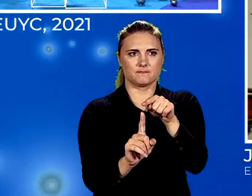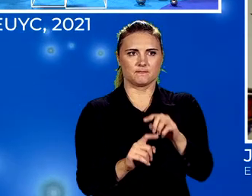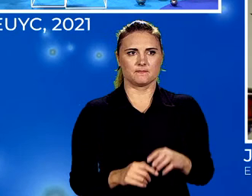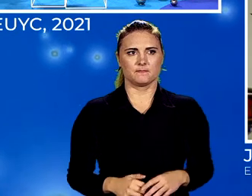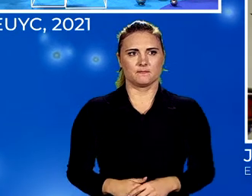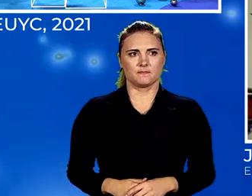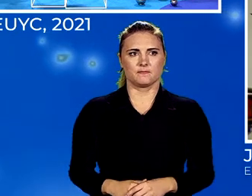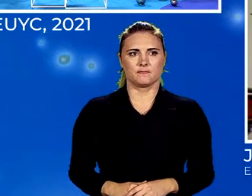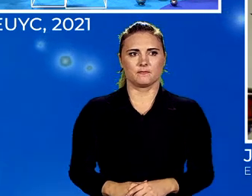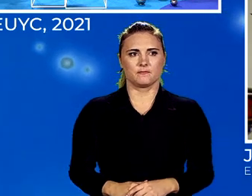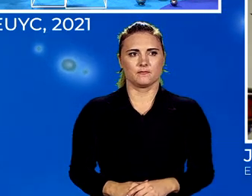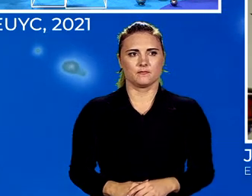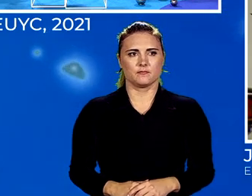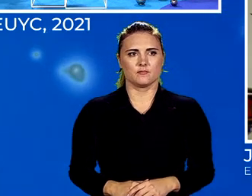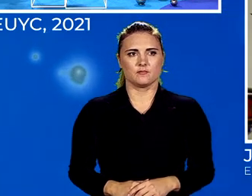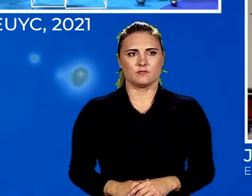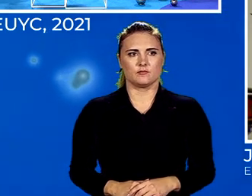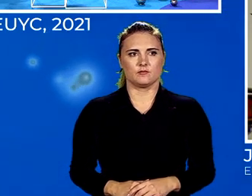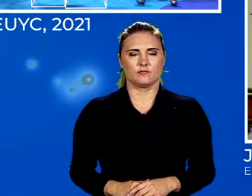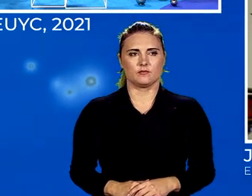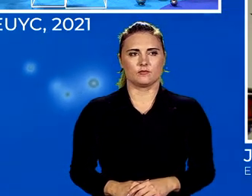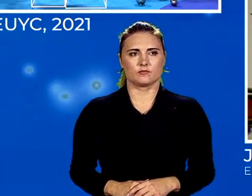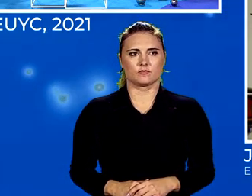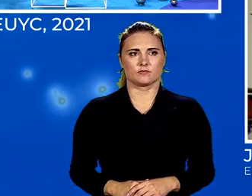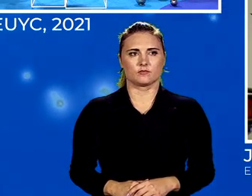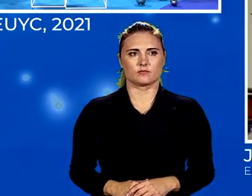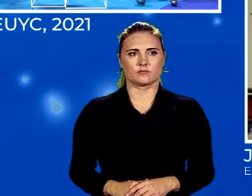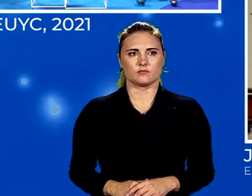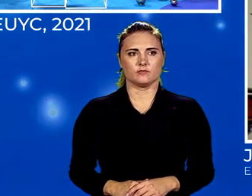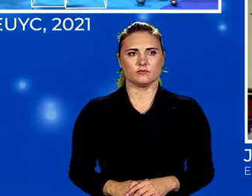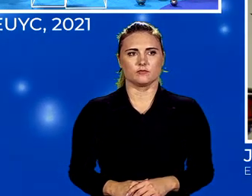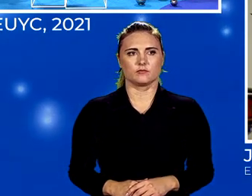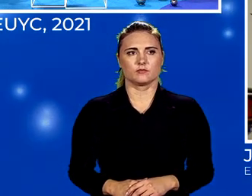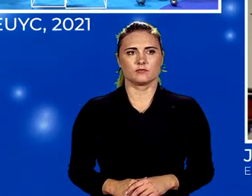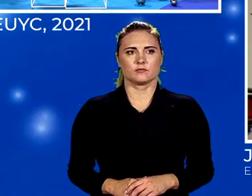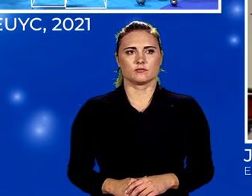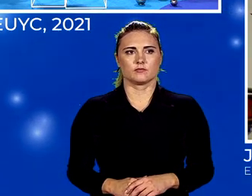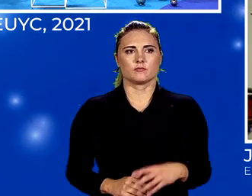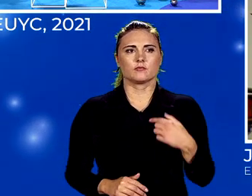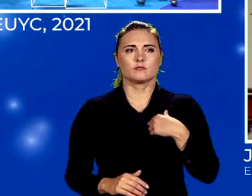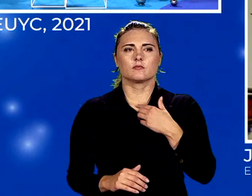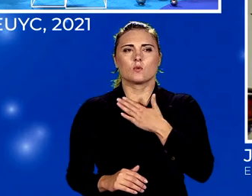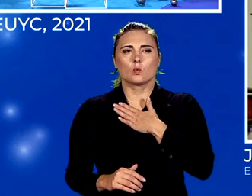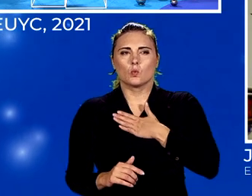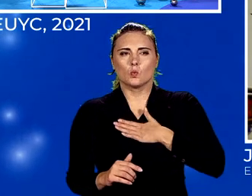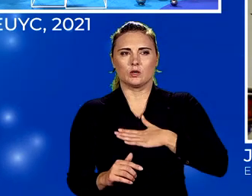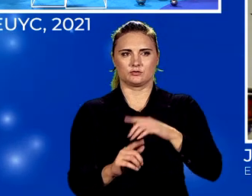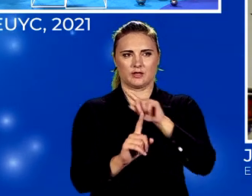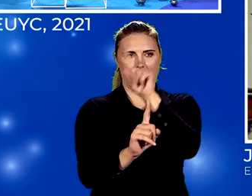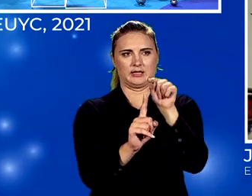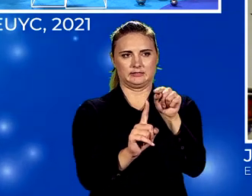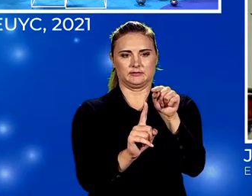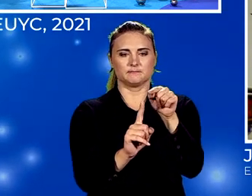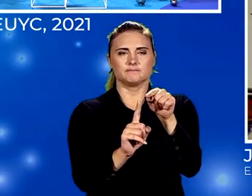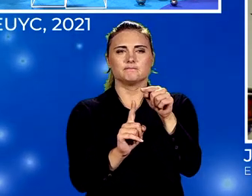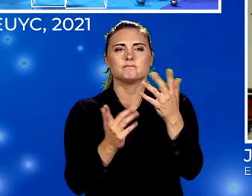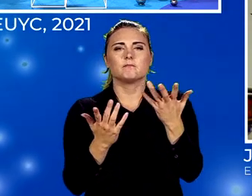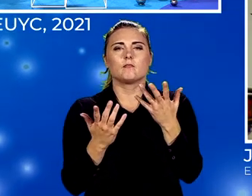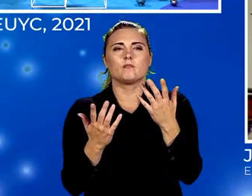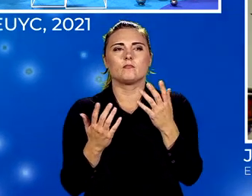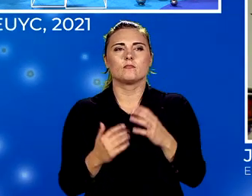I'm a disabled person, so I would like to refer that it is very important for me that these initiatives are carried